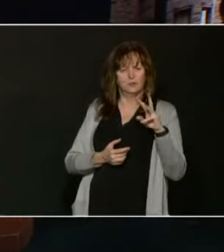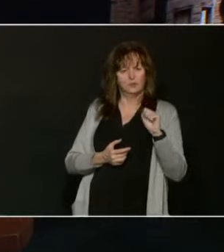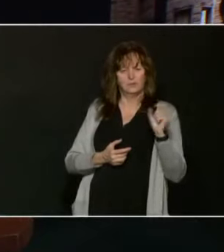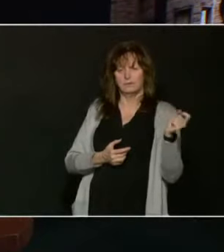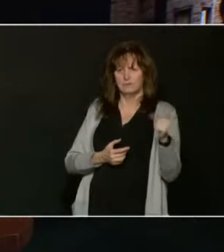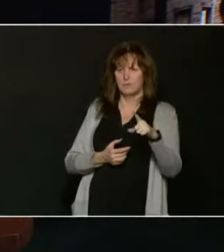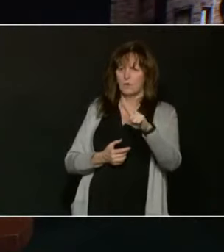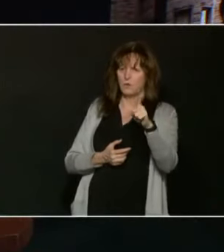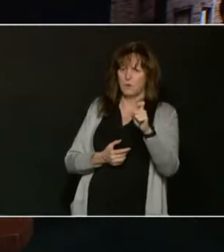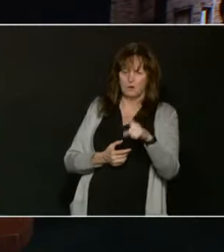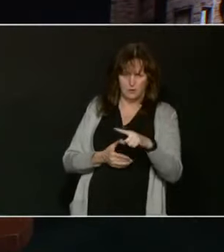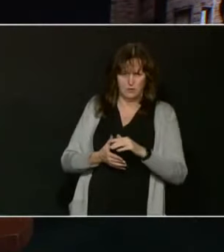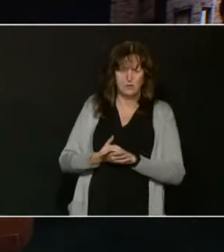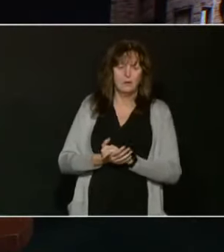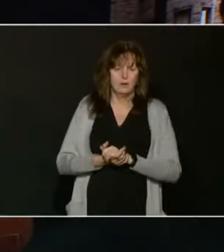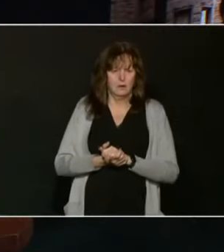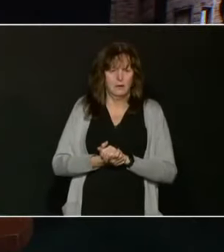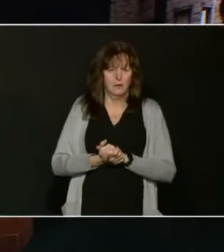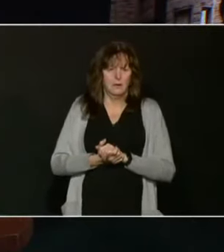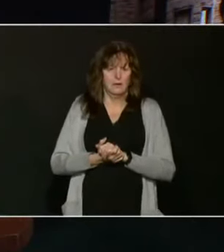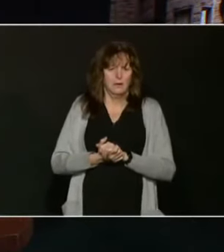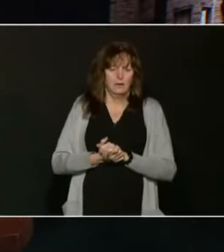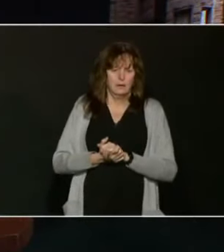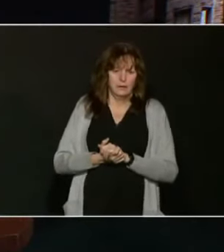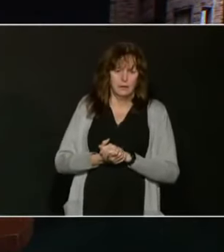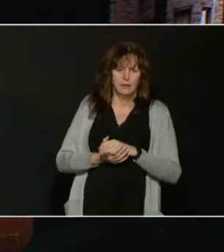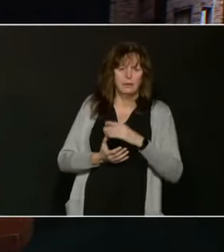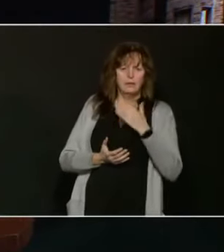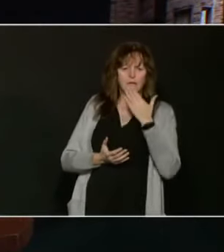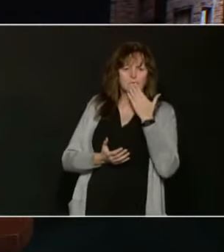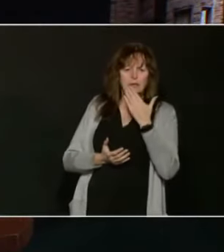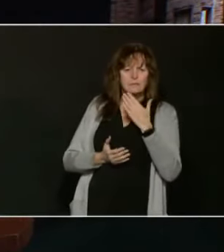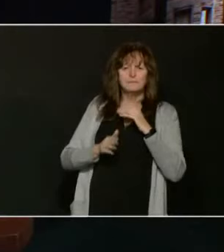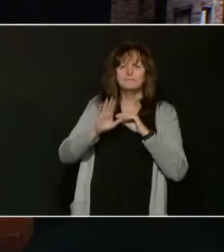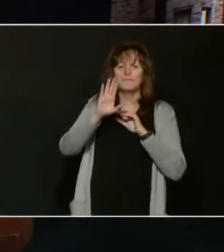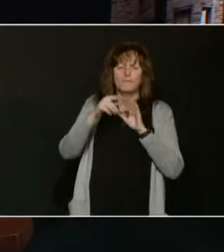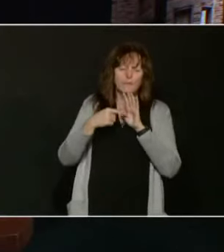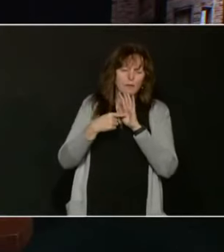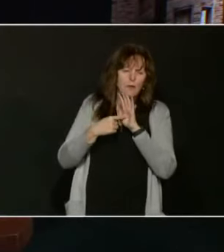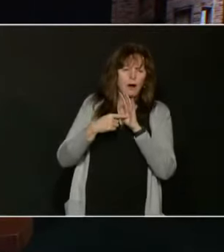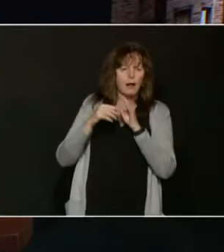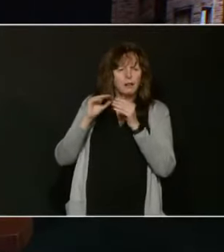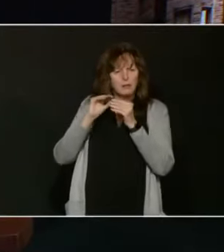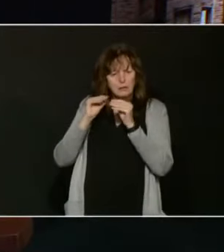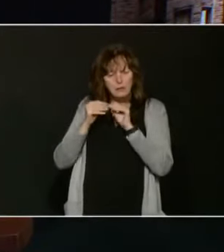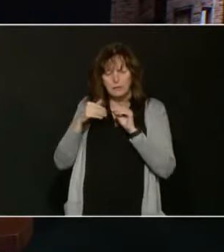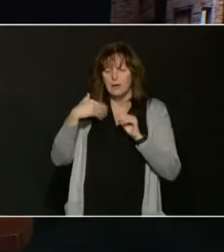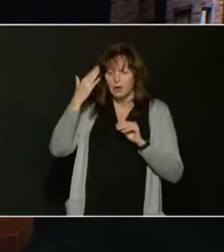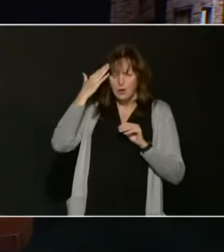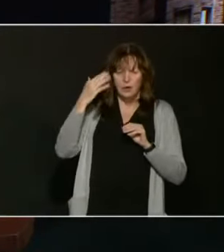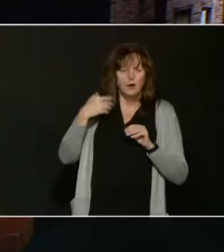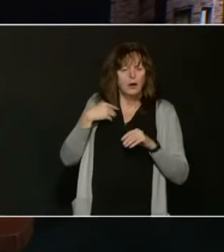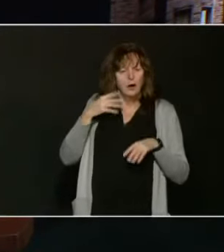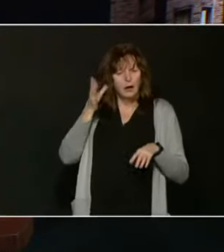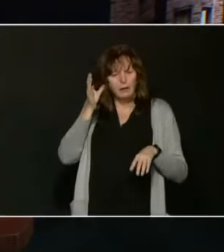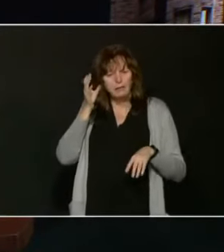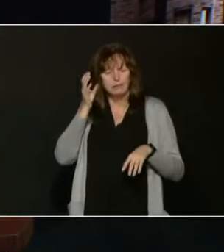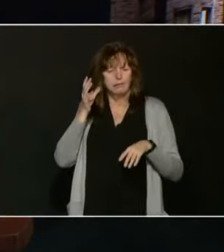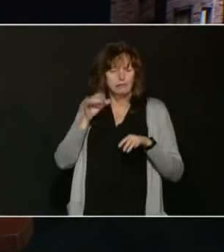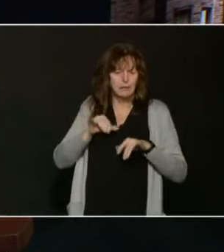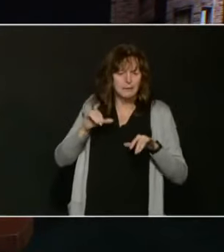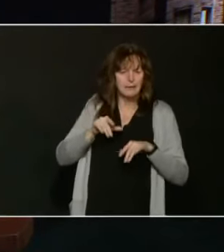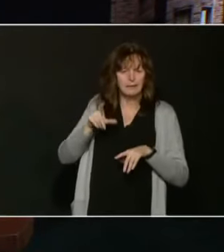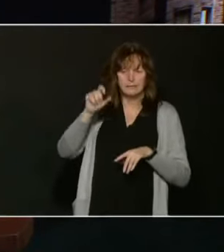So looking at your modeling, and I know we've been hearing about the emergency brake, is there